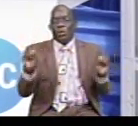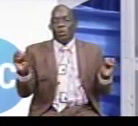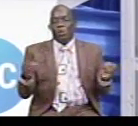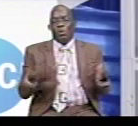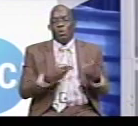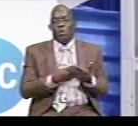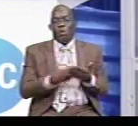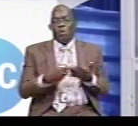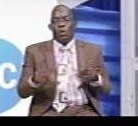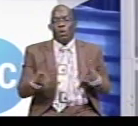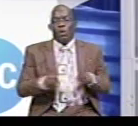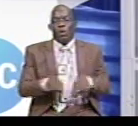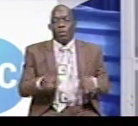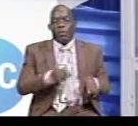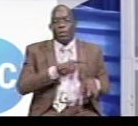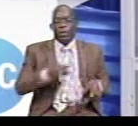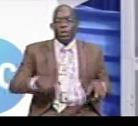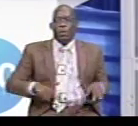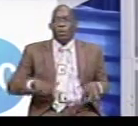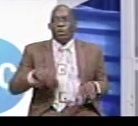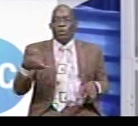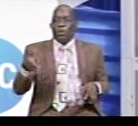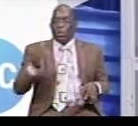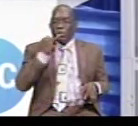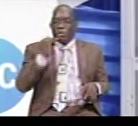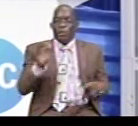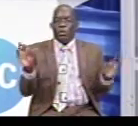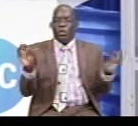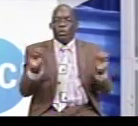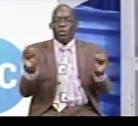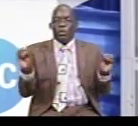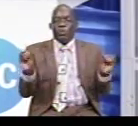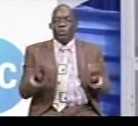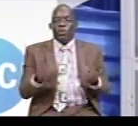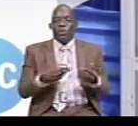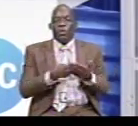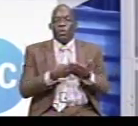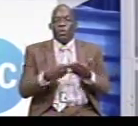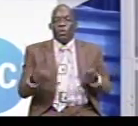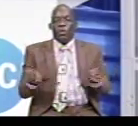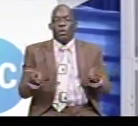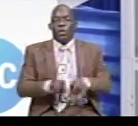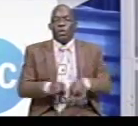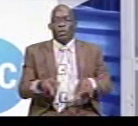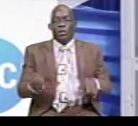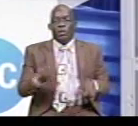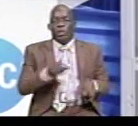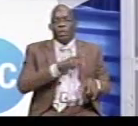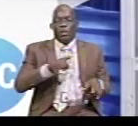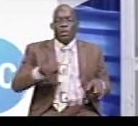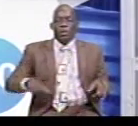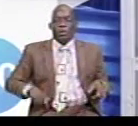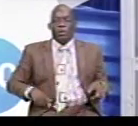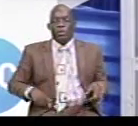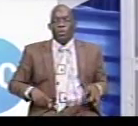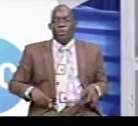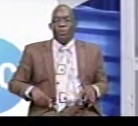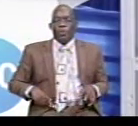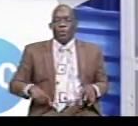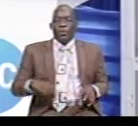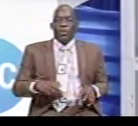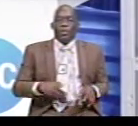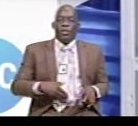Lord, There is none holy as the Lord. Call